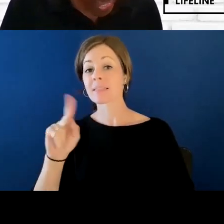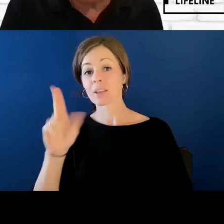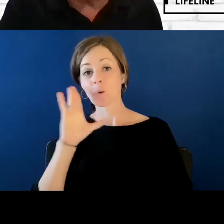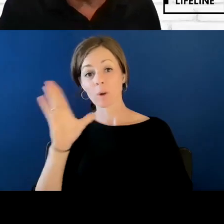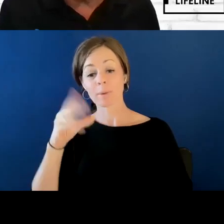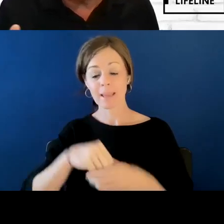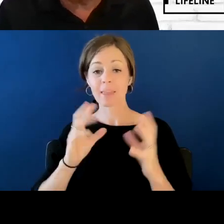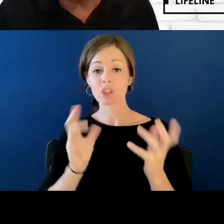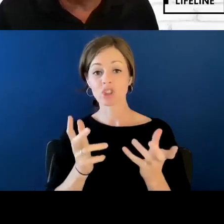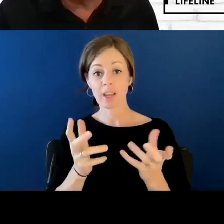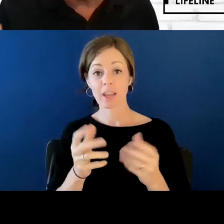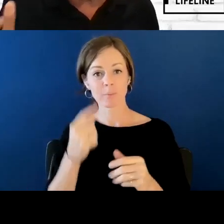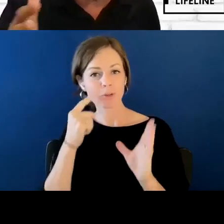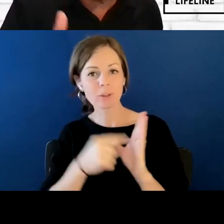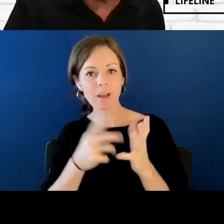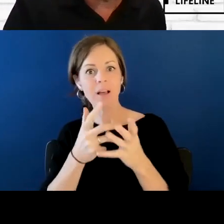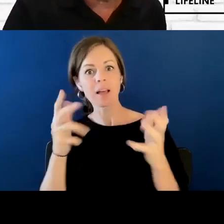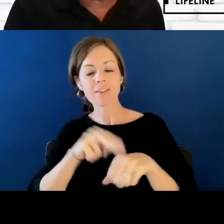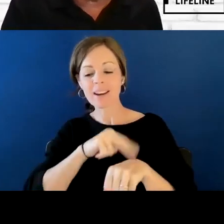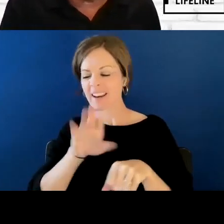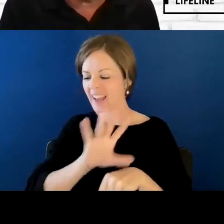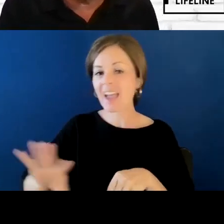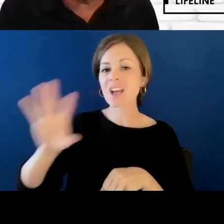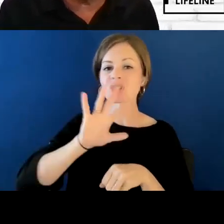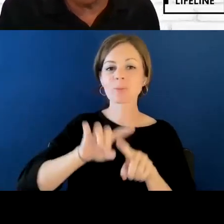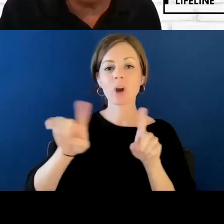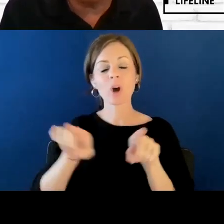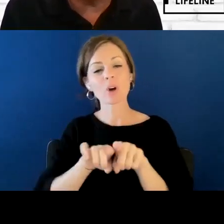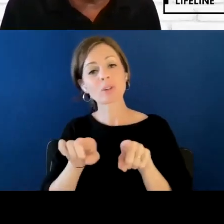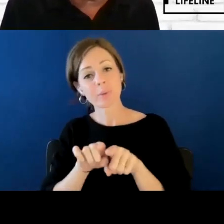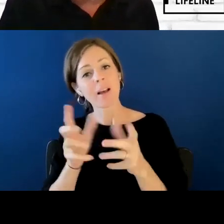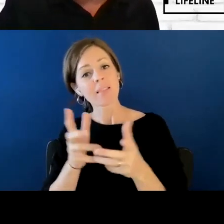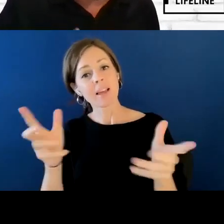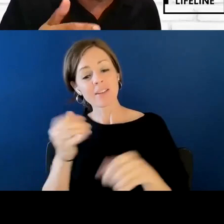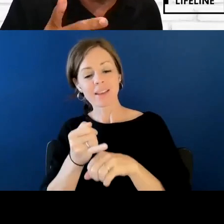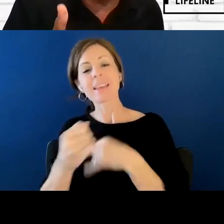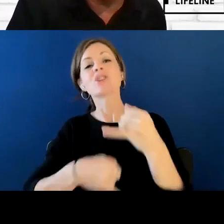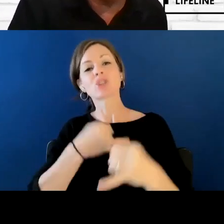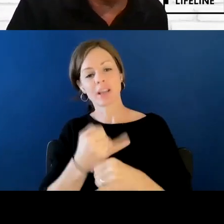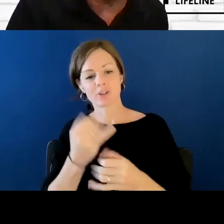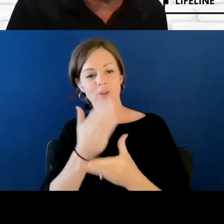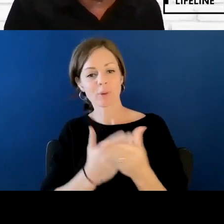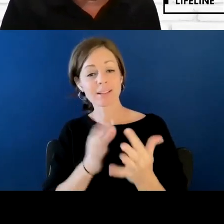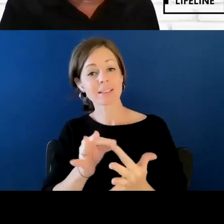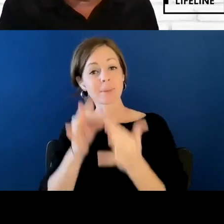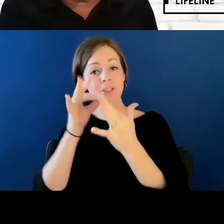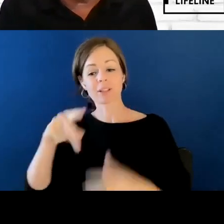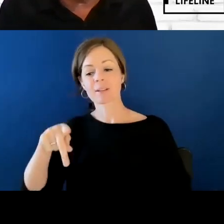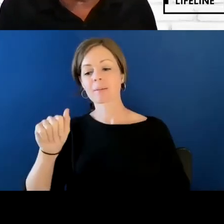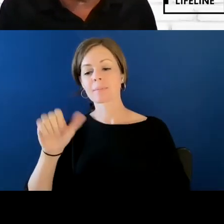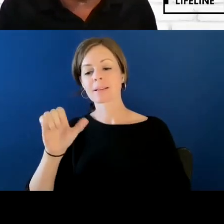a lot at national, but there's always been attention to the international components, particularly the Pacific